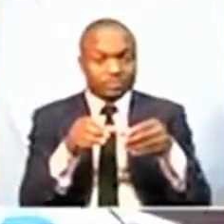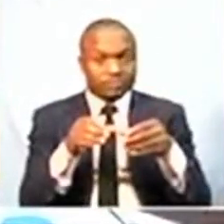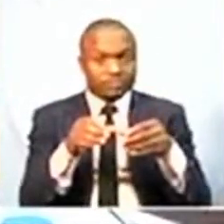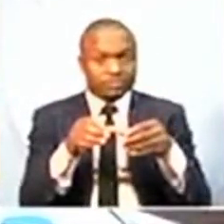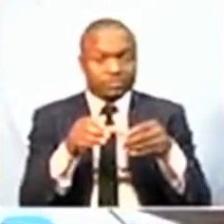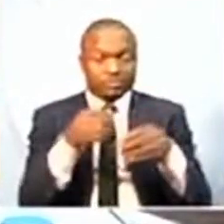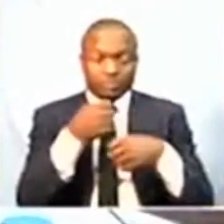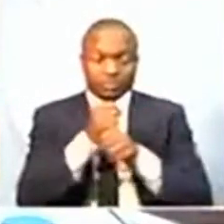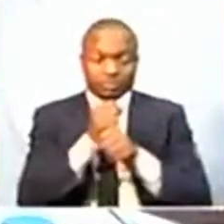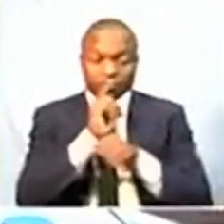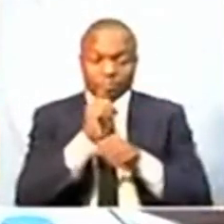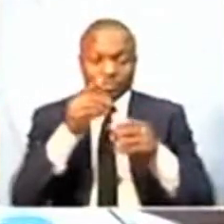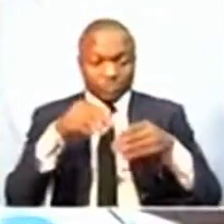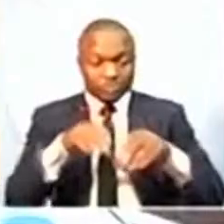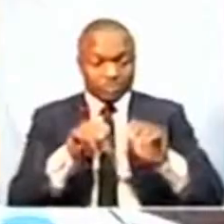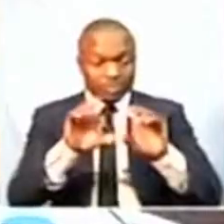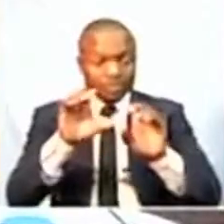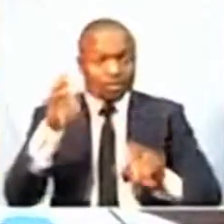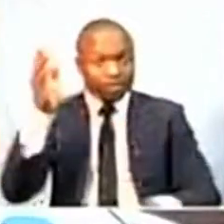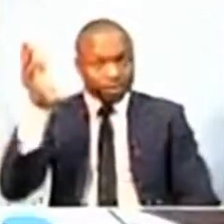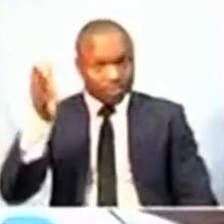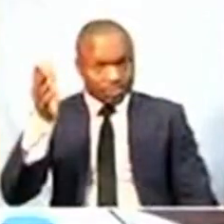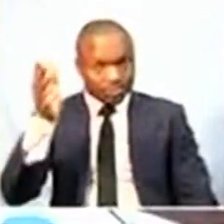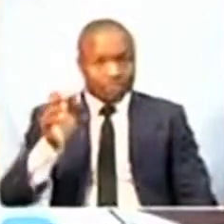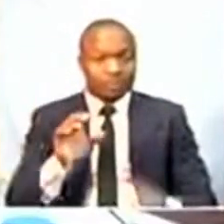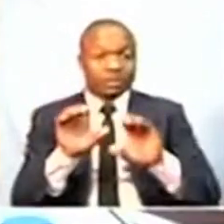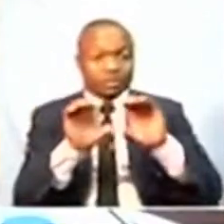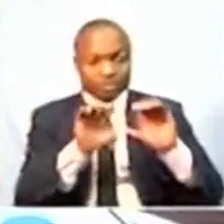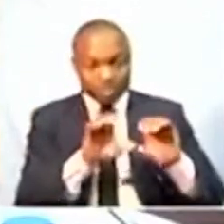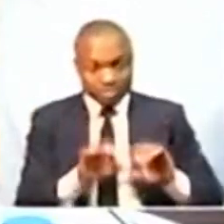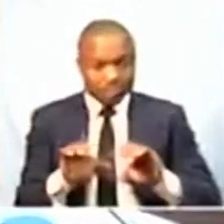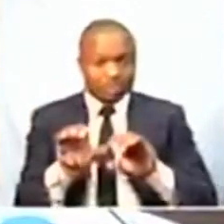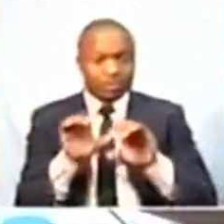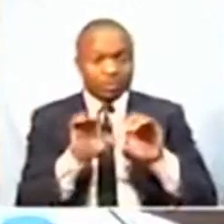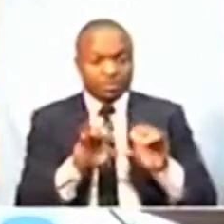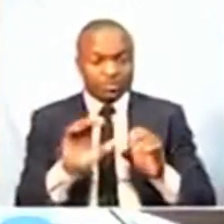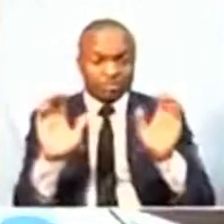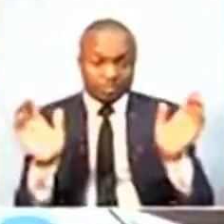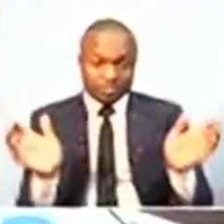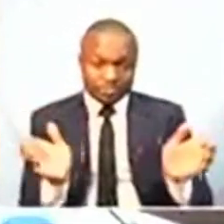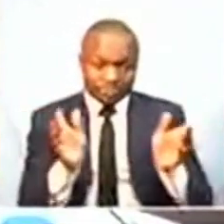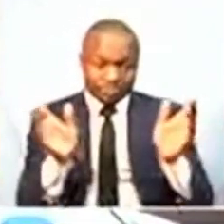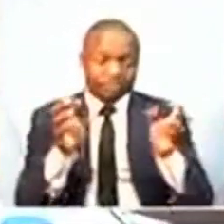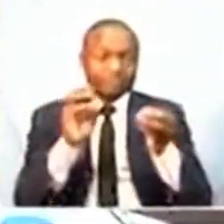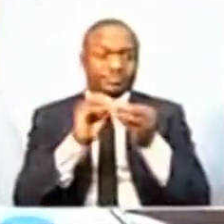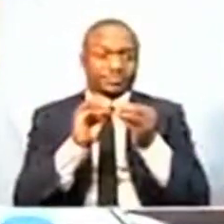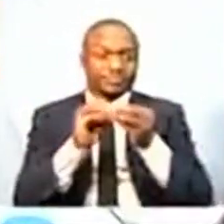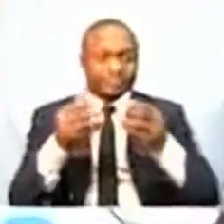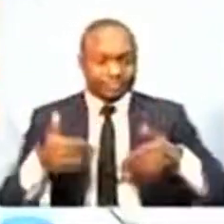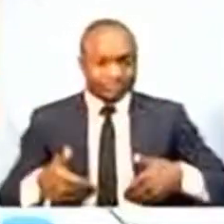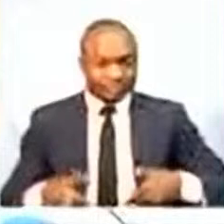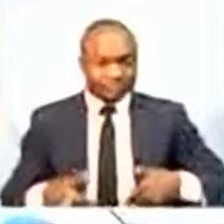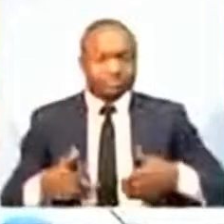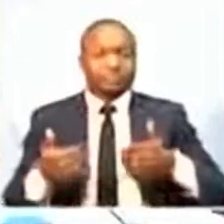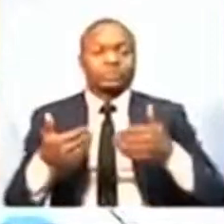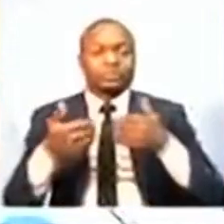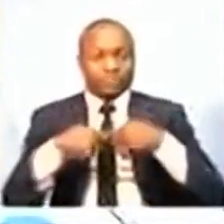is ensuring continuous sensitizations are conducted in order to encourage more youths to own